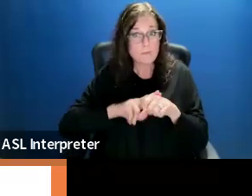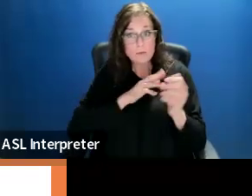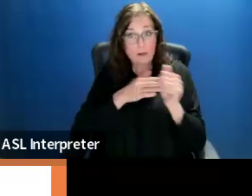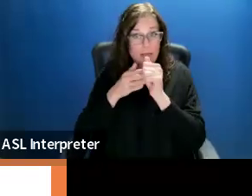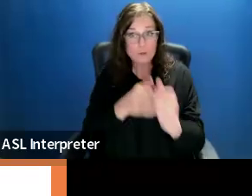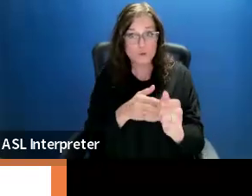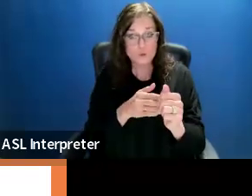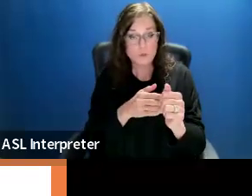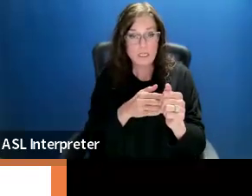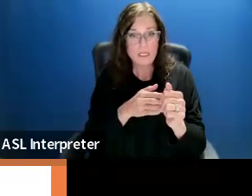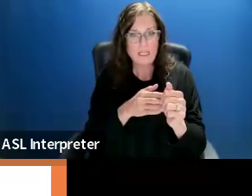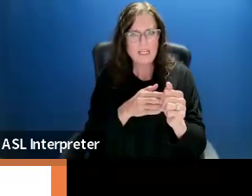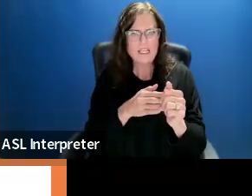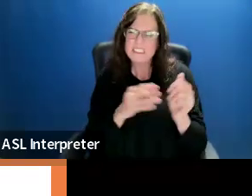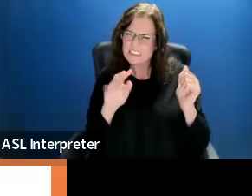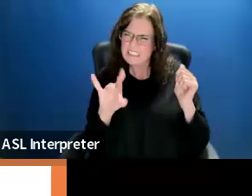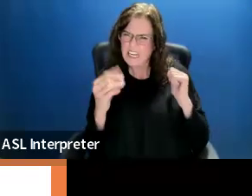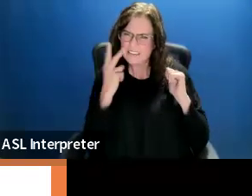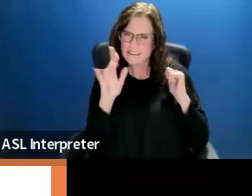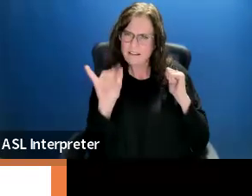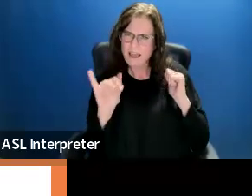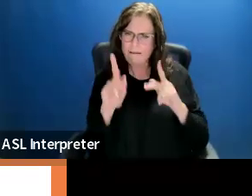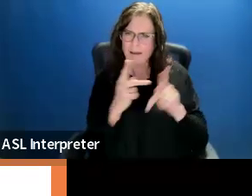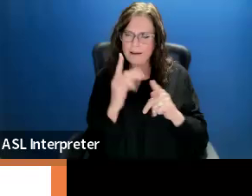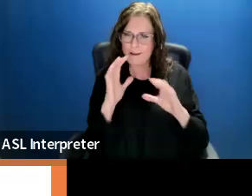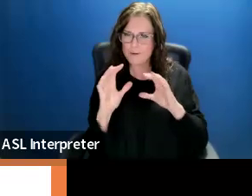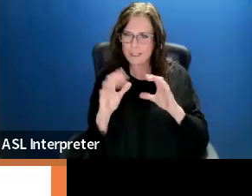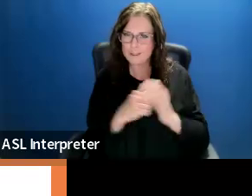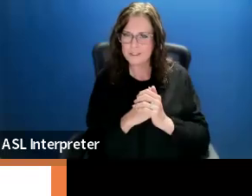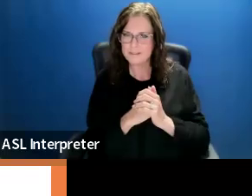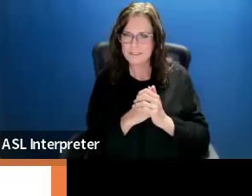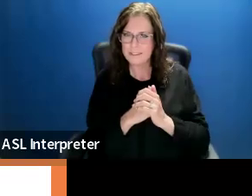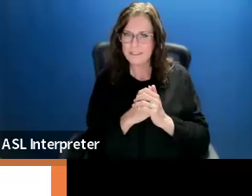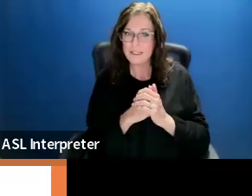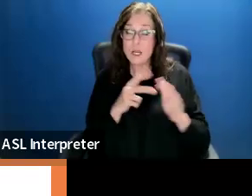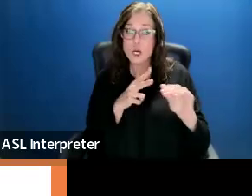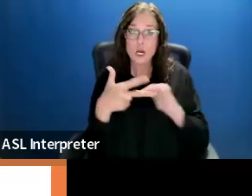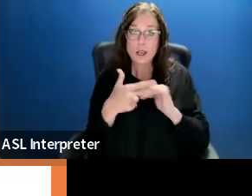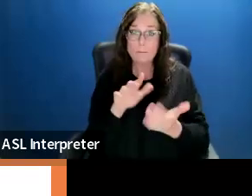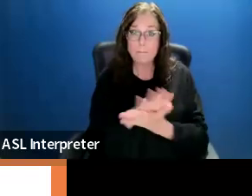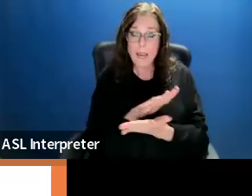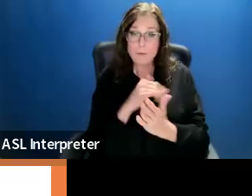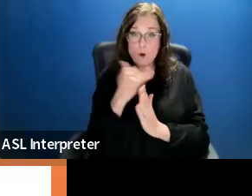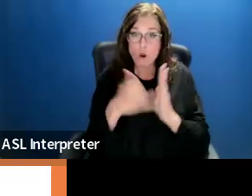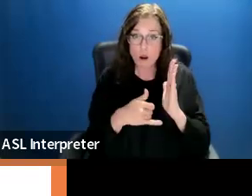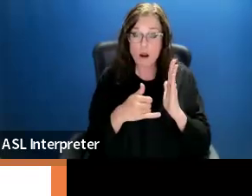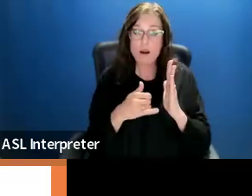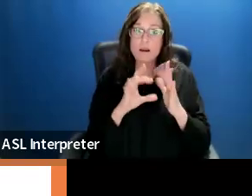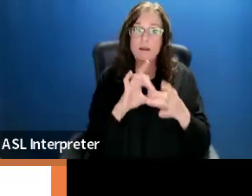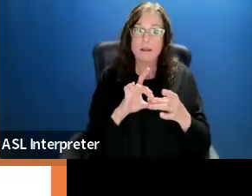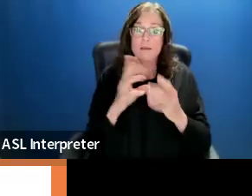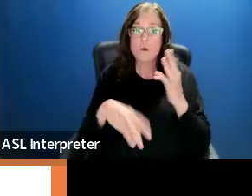to those, did they see that kinds of conversations. Her cut paper artwork also gives the world